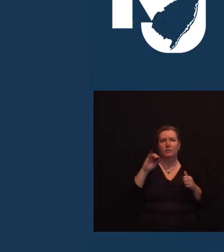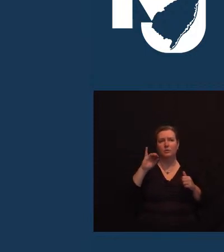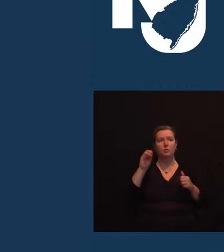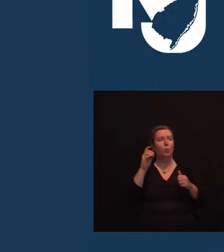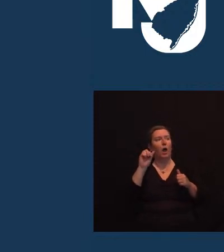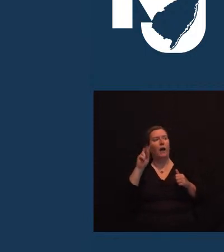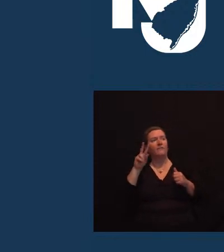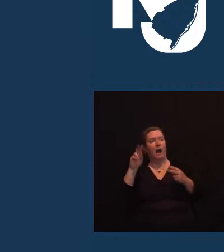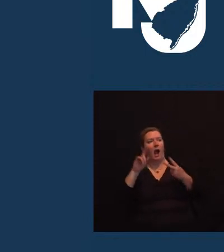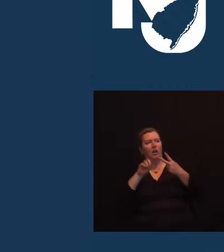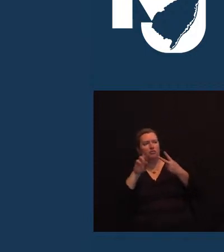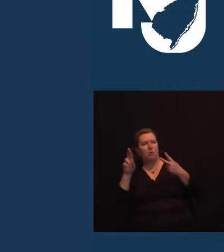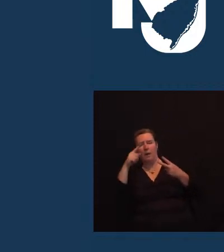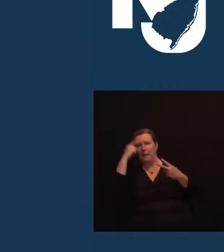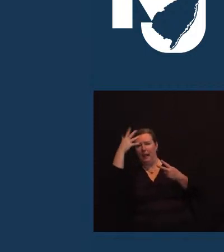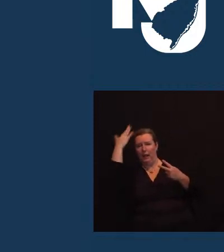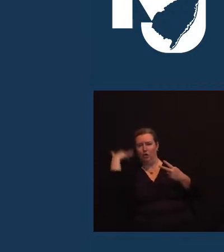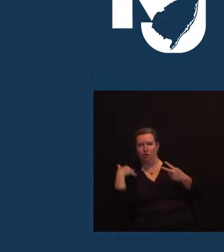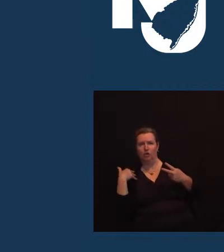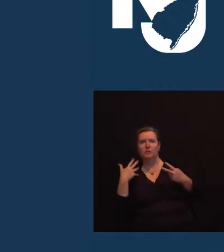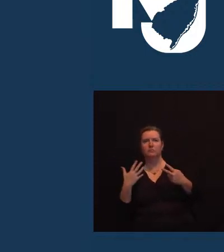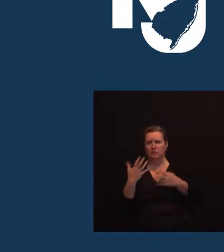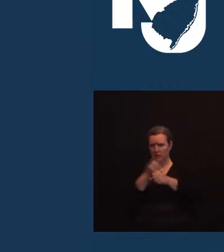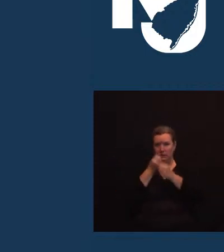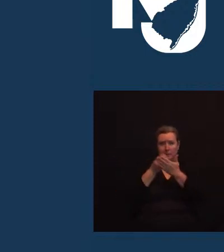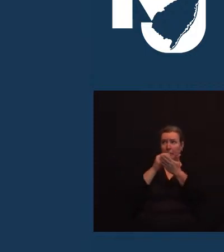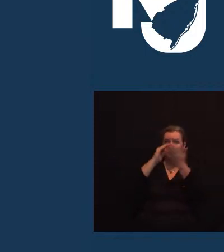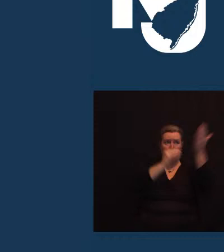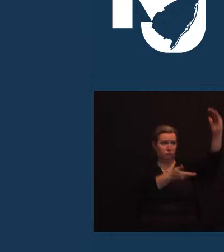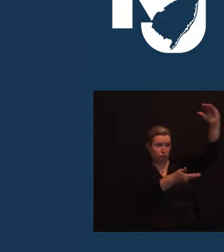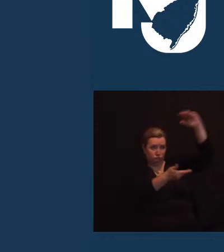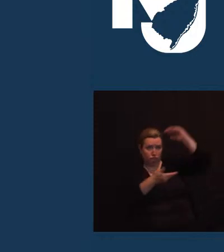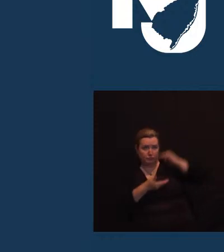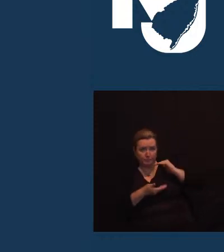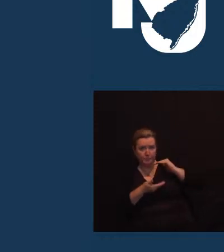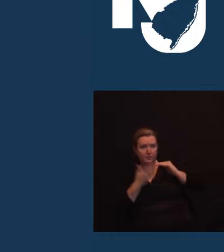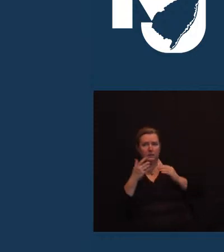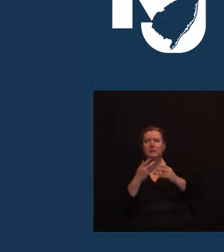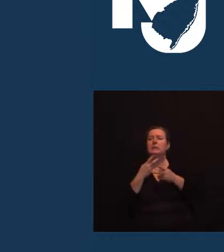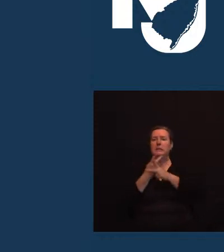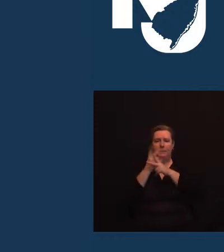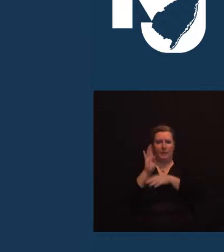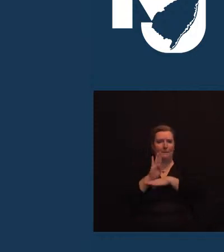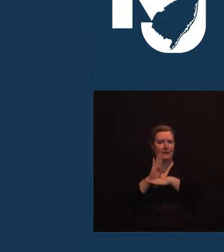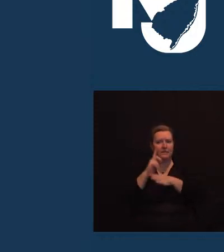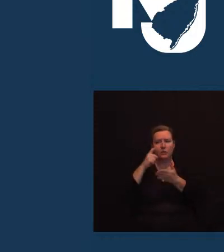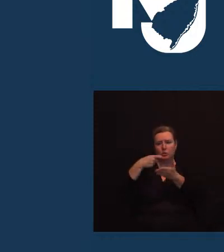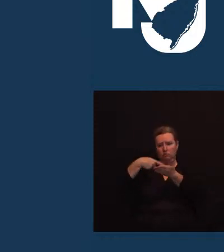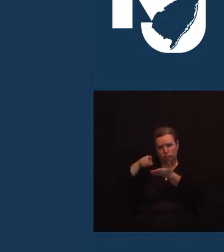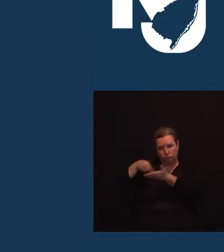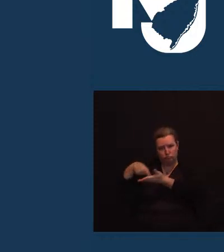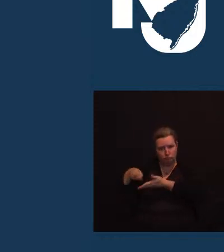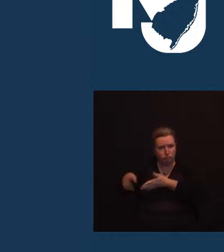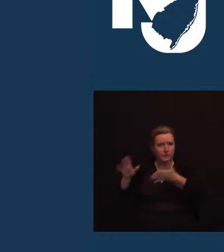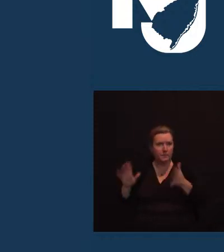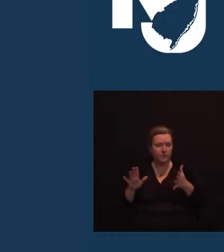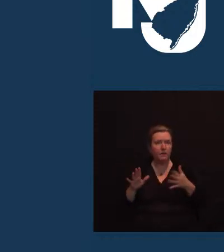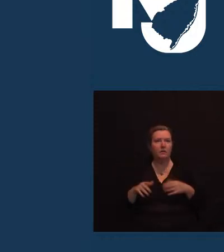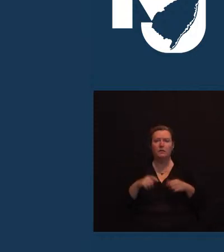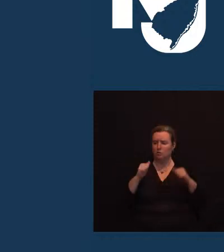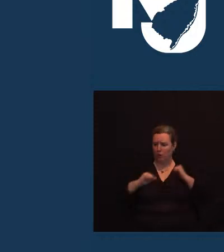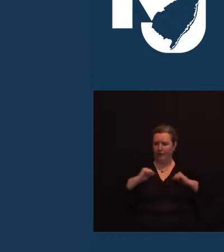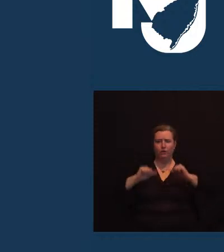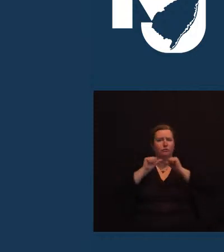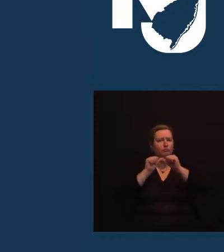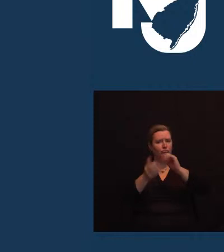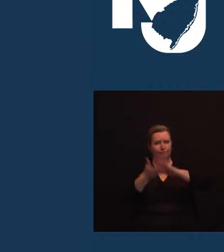right, were able to secure the grants necessary to meet their expenses. And as they say, the show goes on. I'm